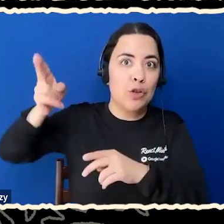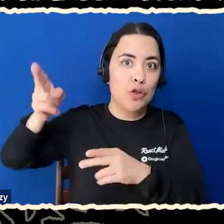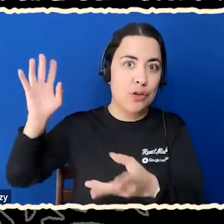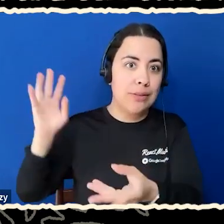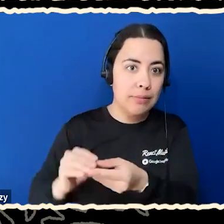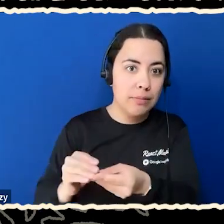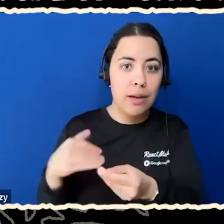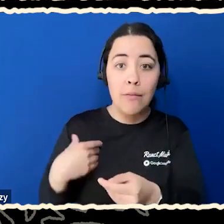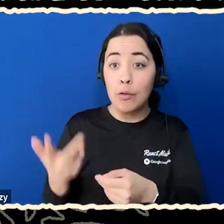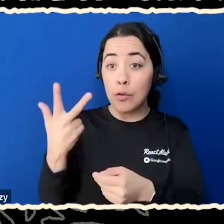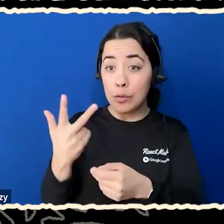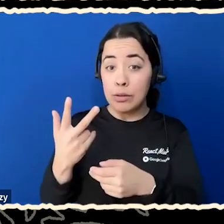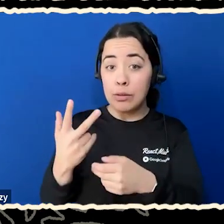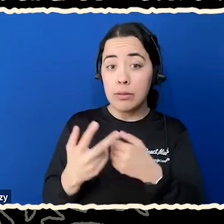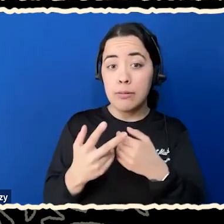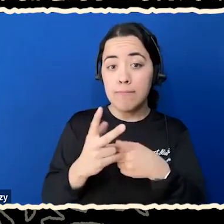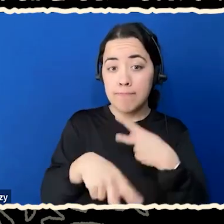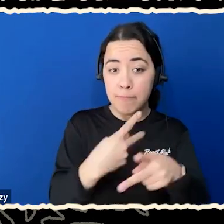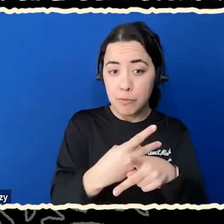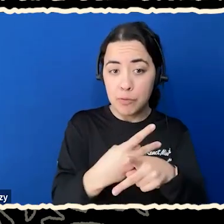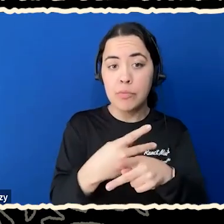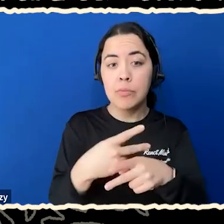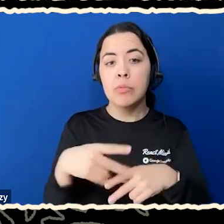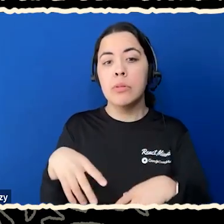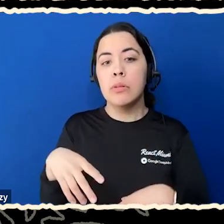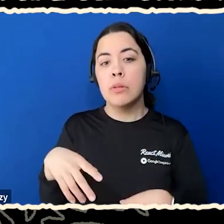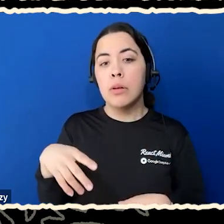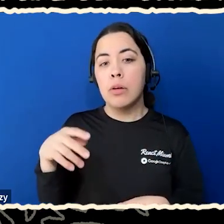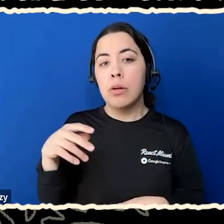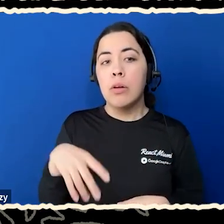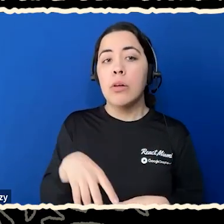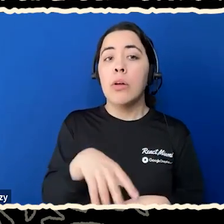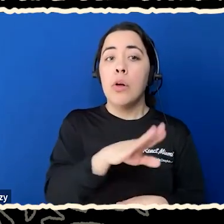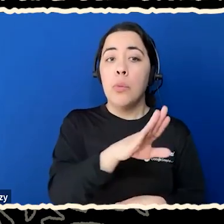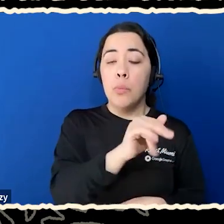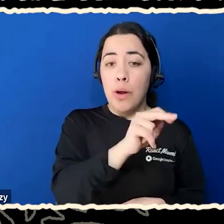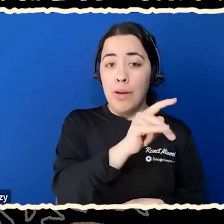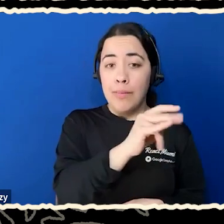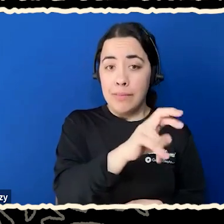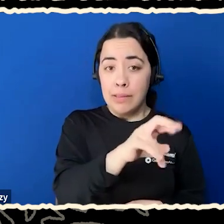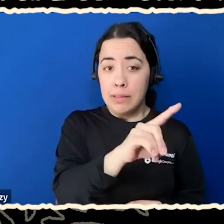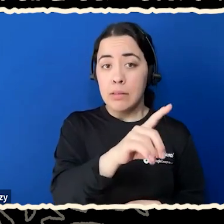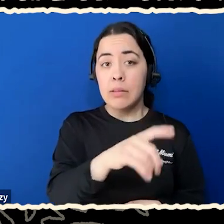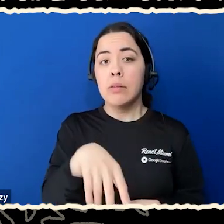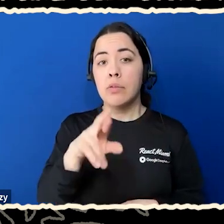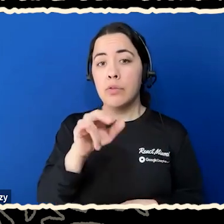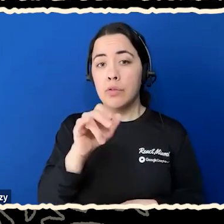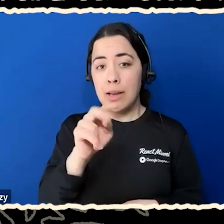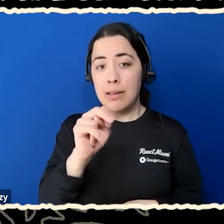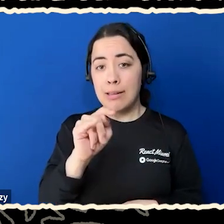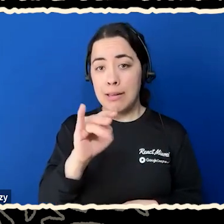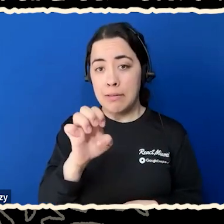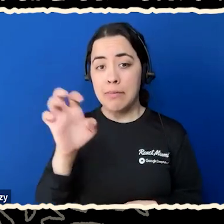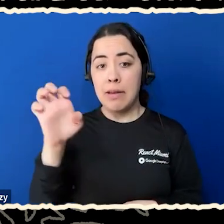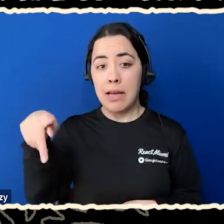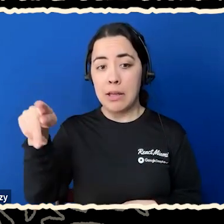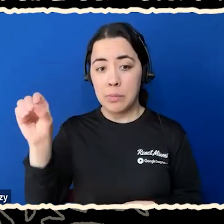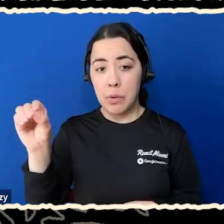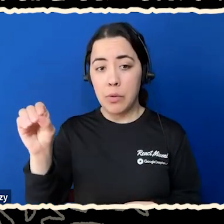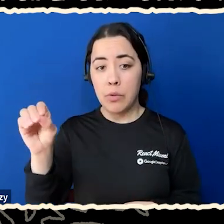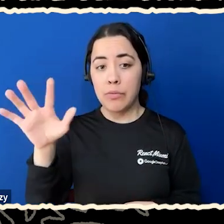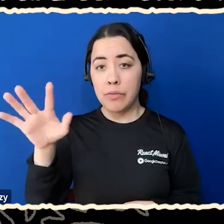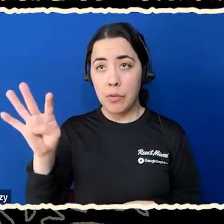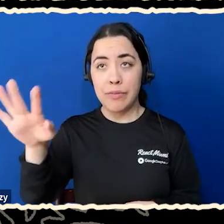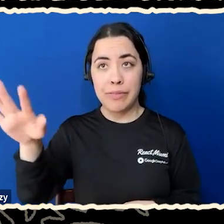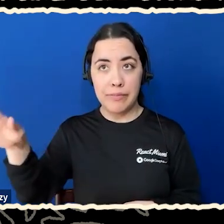Native versions from 0.81 through 0.85, the newest one, and Expo 54 and 55. At least these